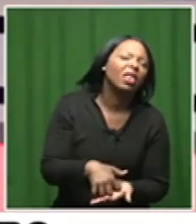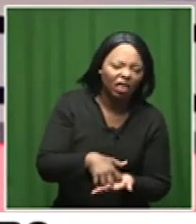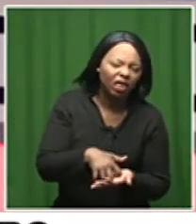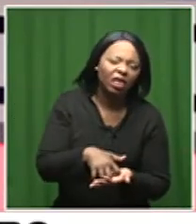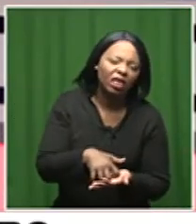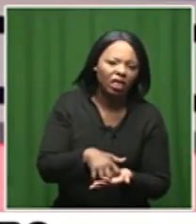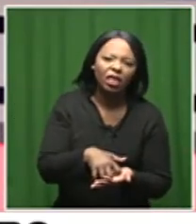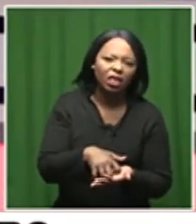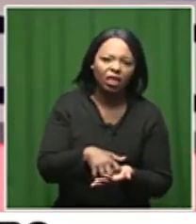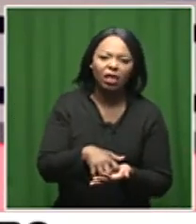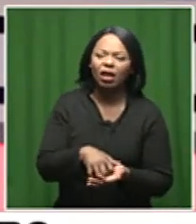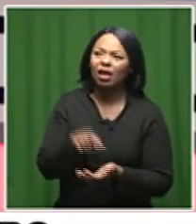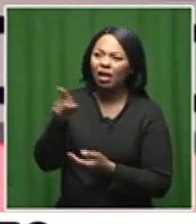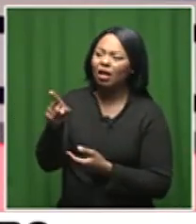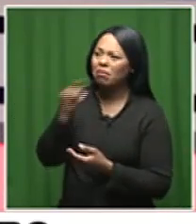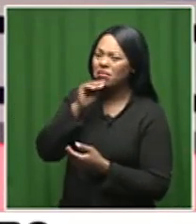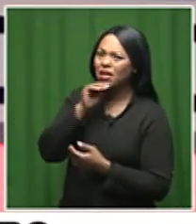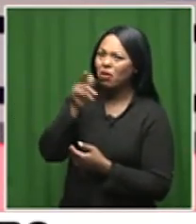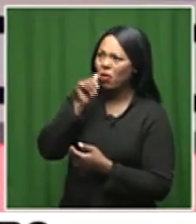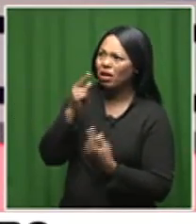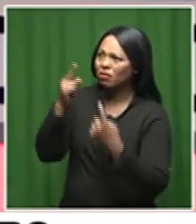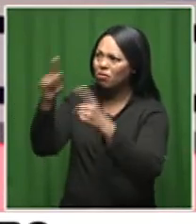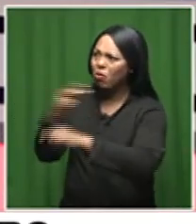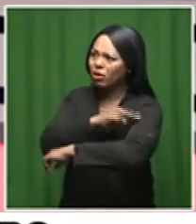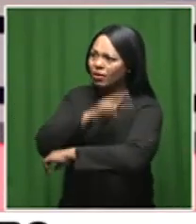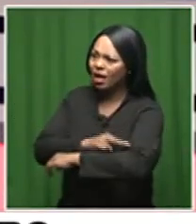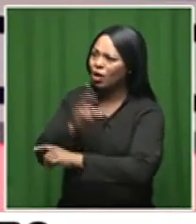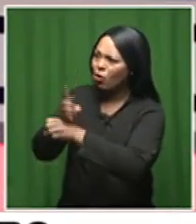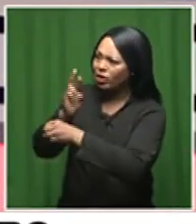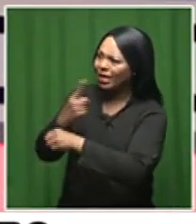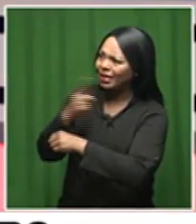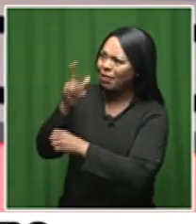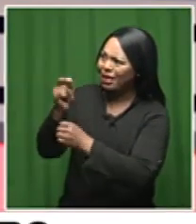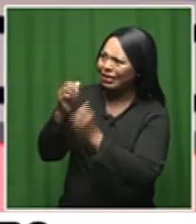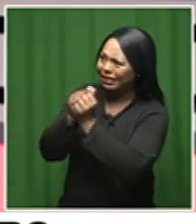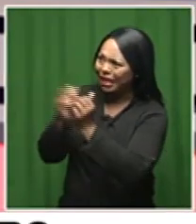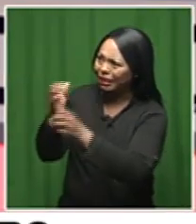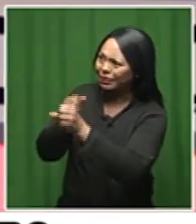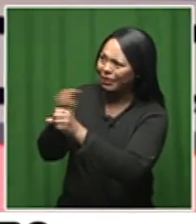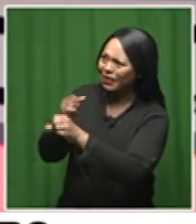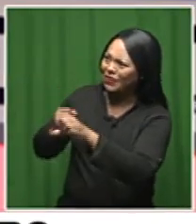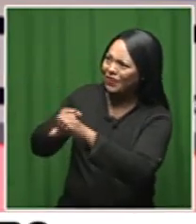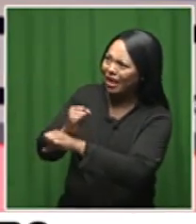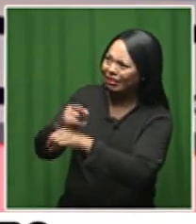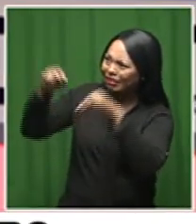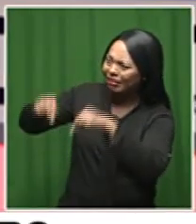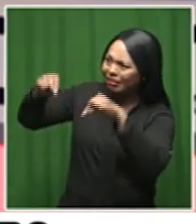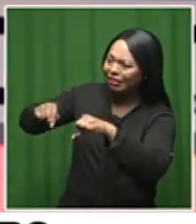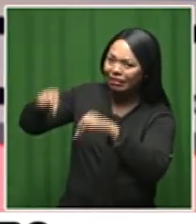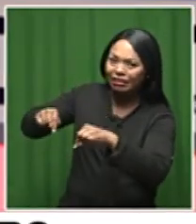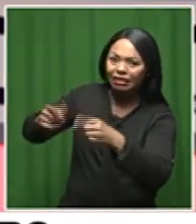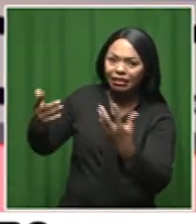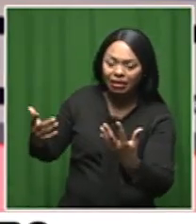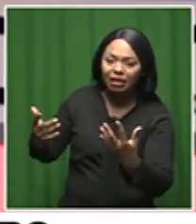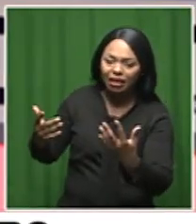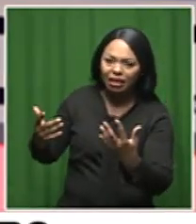this very scary diagnosis, you're told treatment needs to start immediately, and you go through the first phases of the treatment, but you're given this